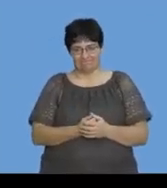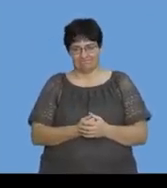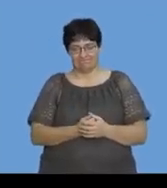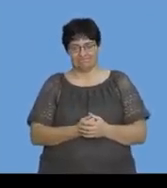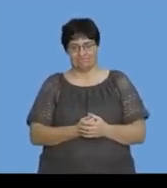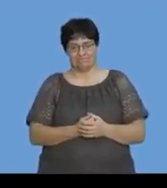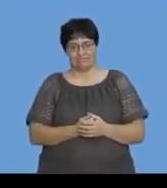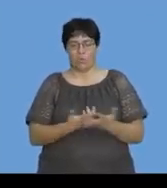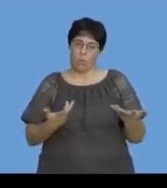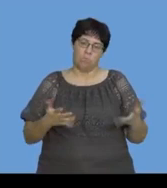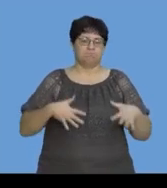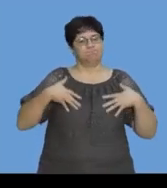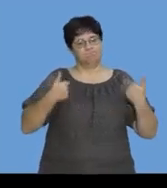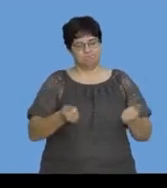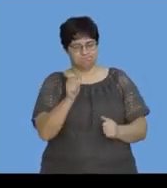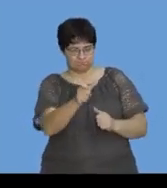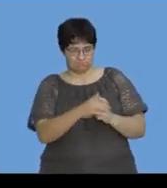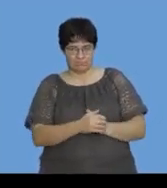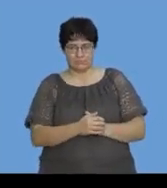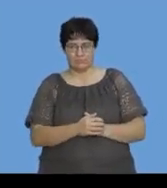or you can say cured,